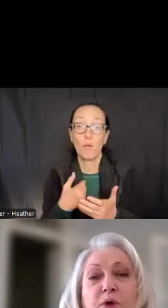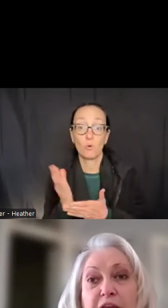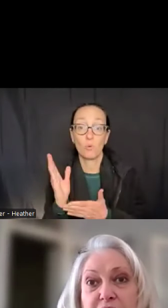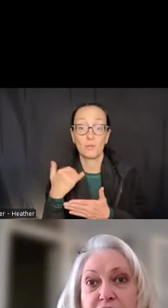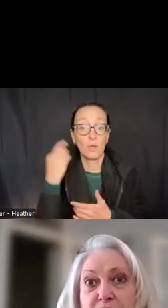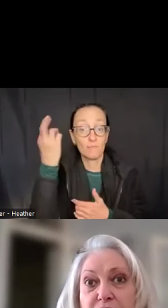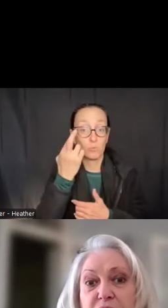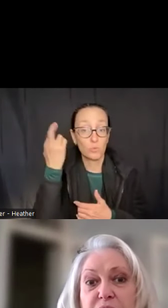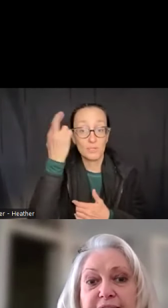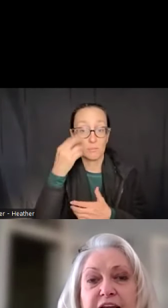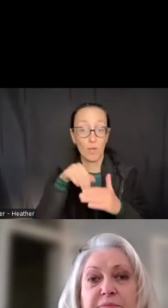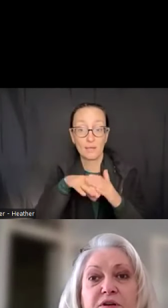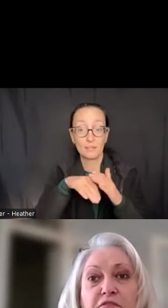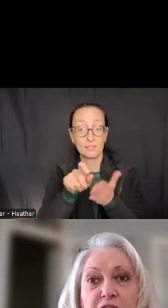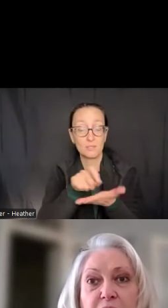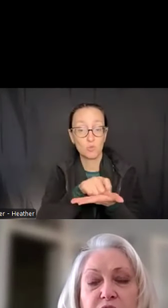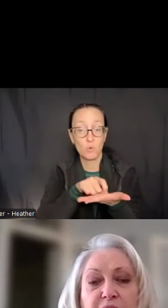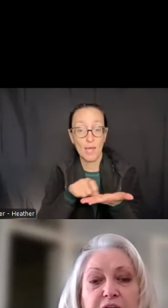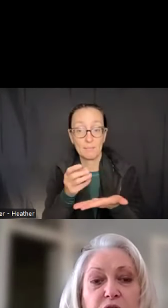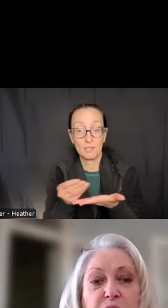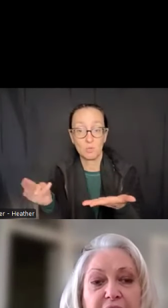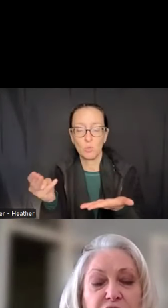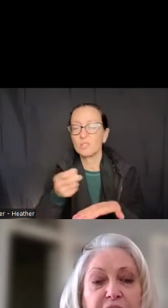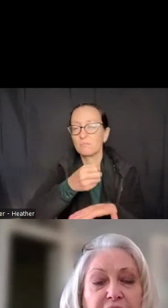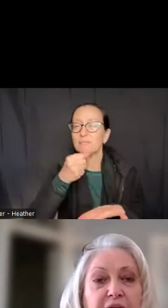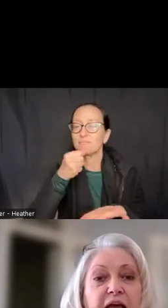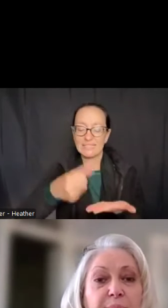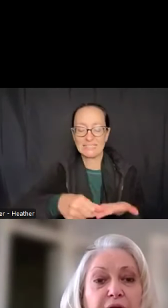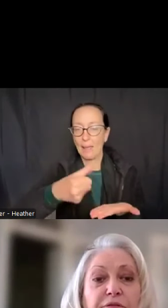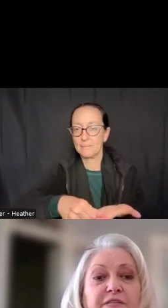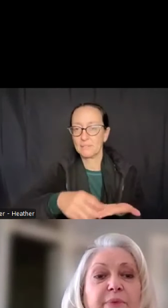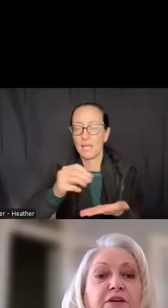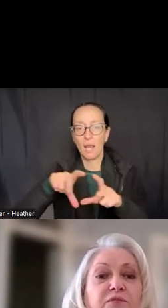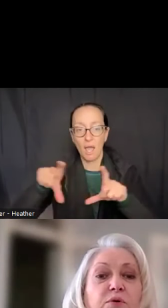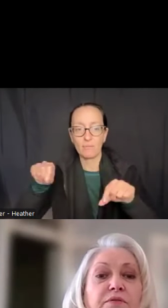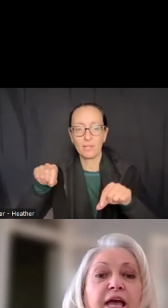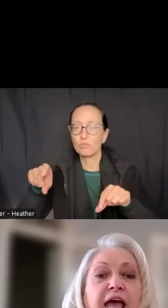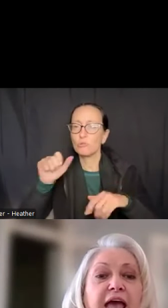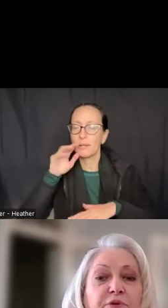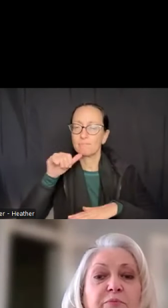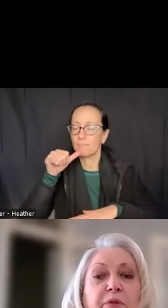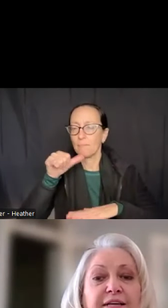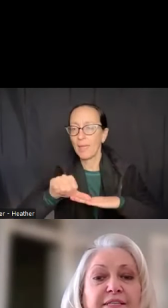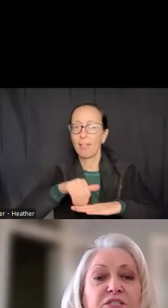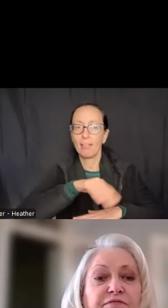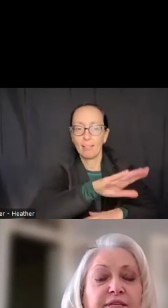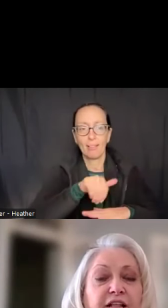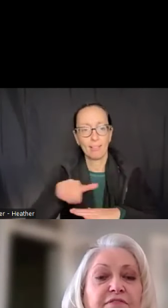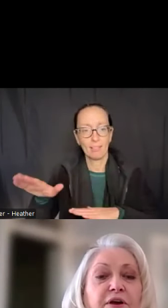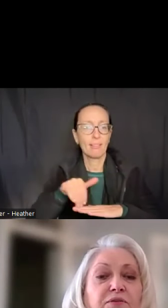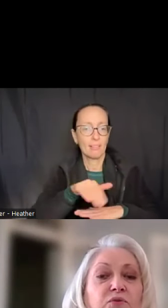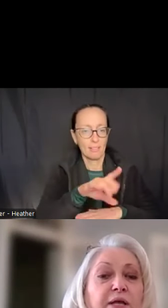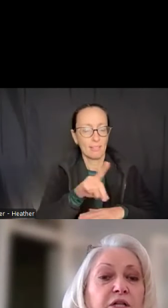access to writing materials, including stamps and envelopes. So again, you can actually mail things back and forth, and reasonable access